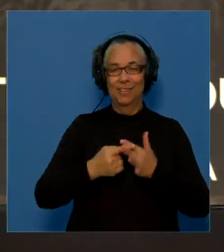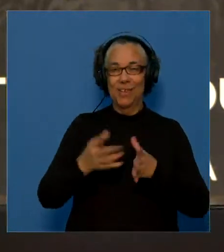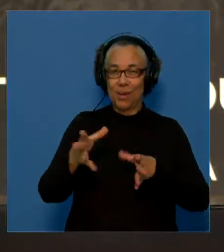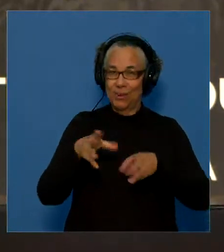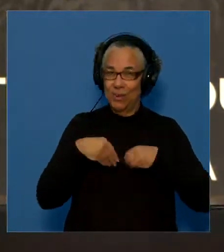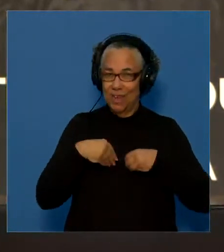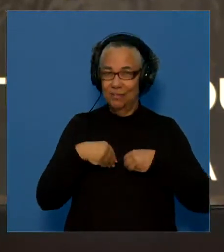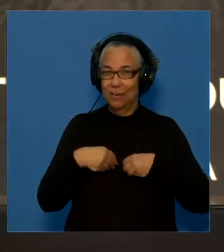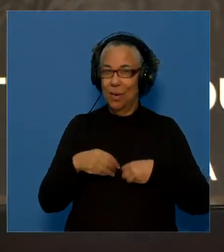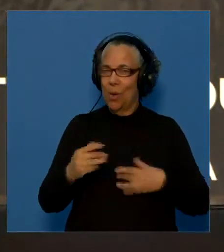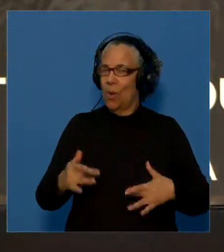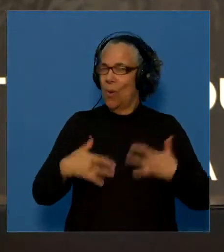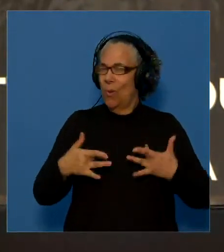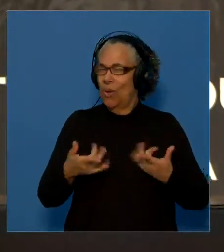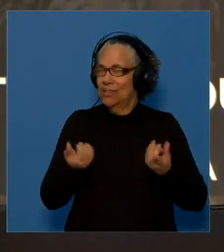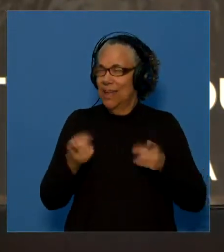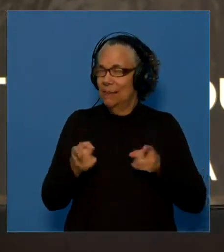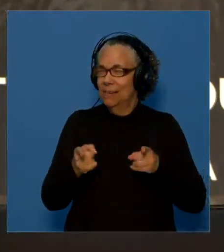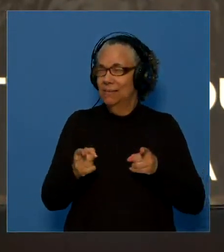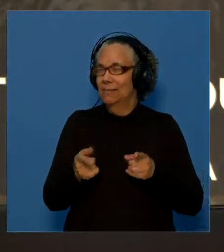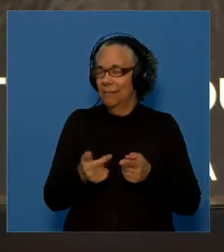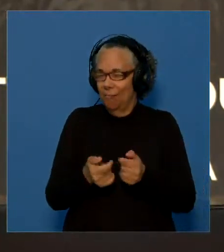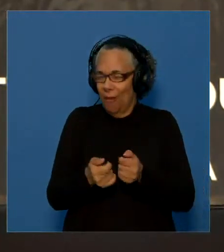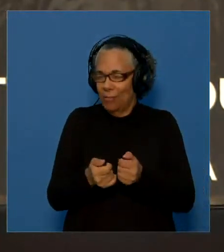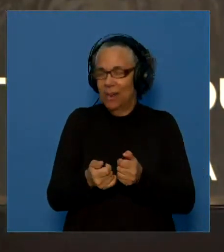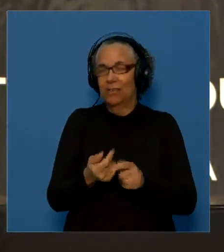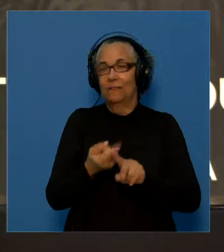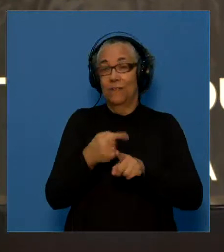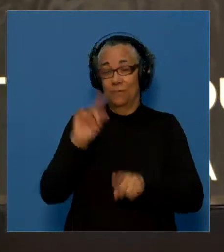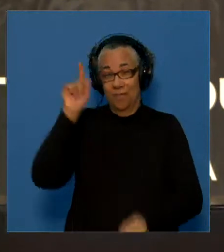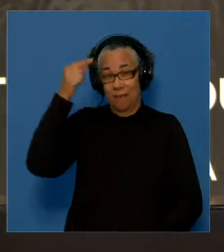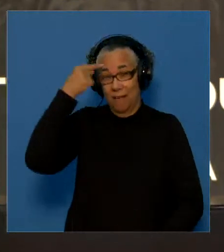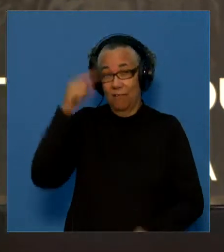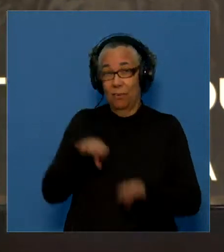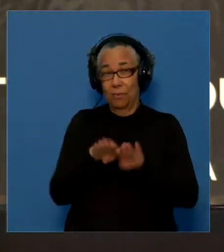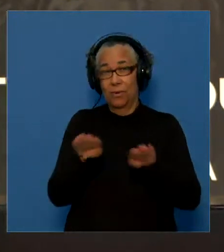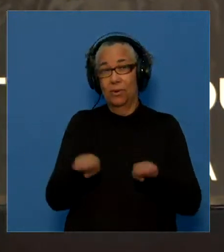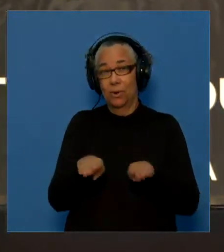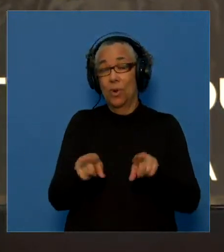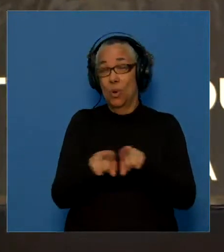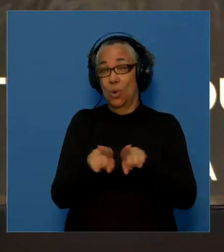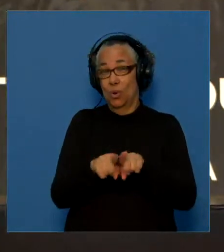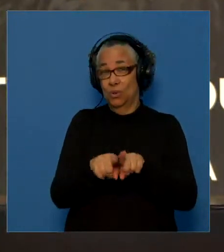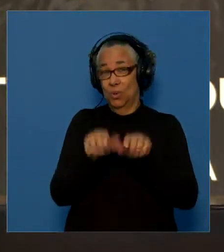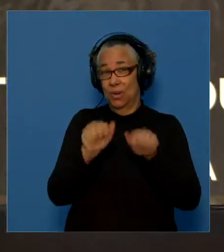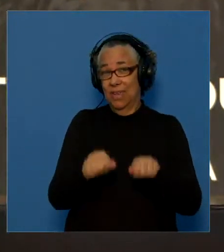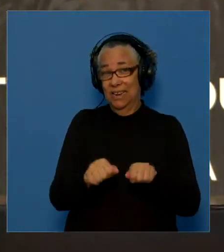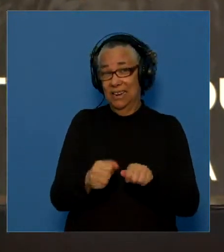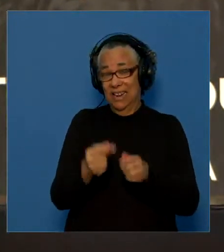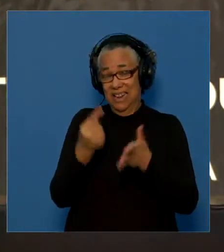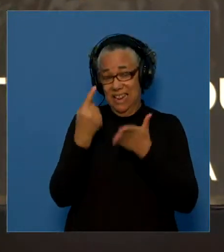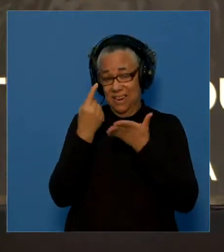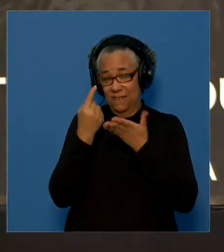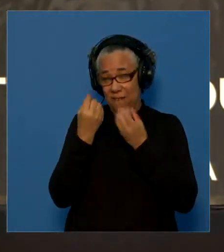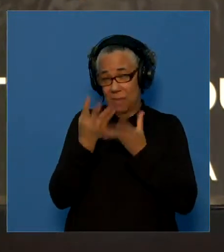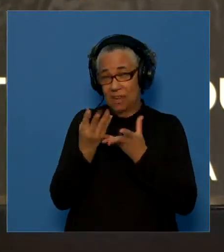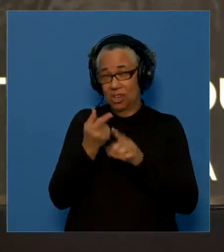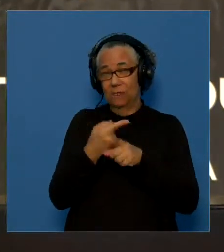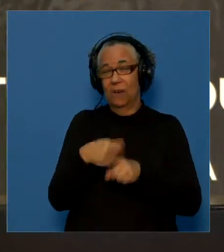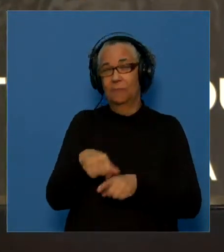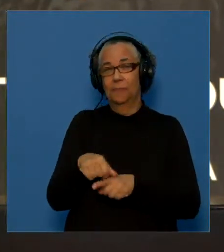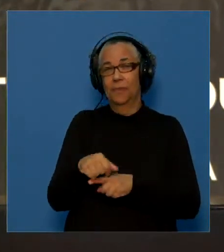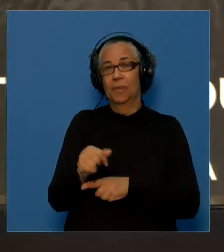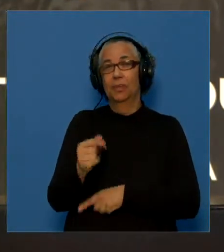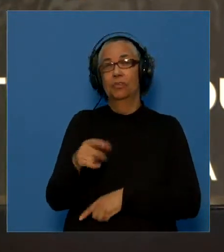WhatsApp updates directly from the government of Bermuda. You can also receive notifications through the government of Bermuda's Tree Fog